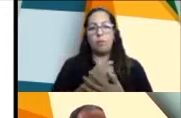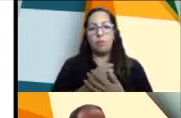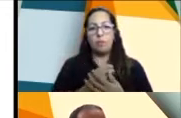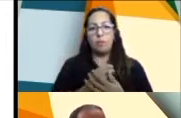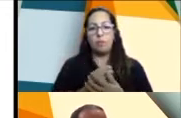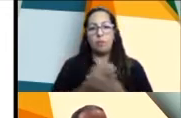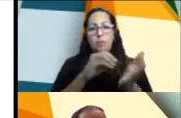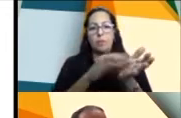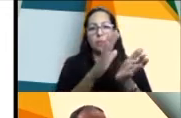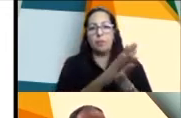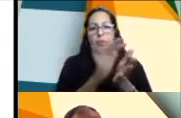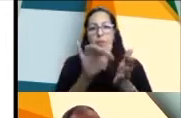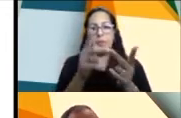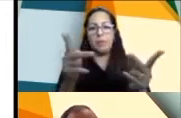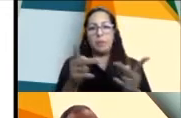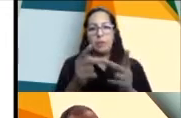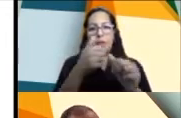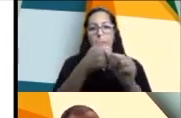space provided per each